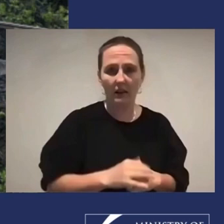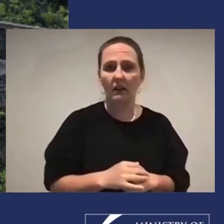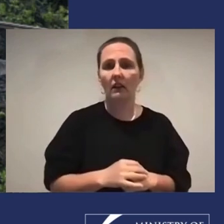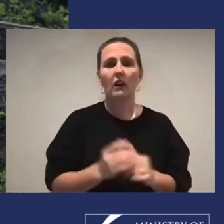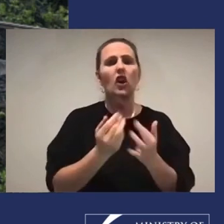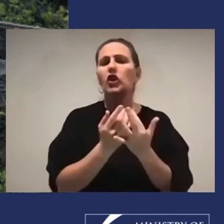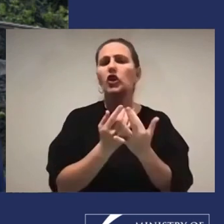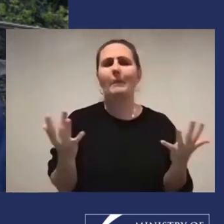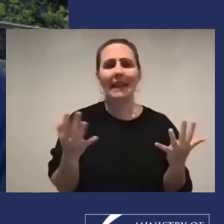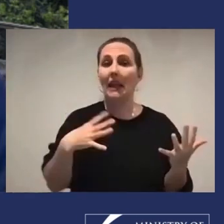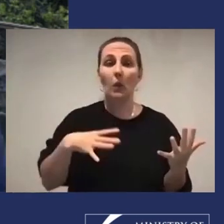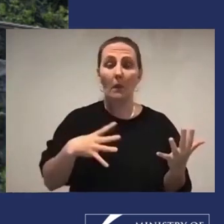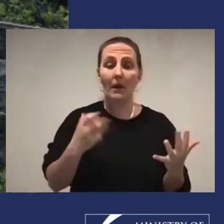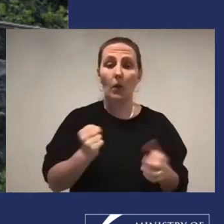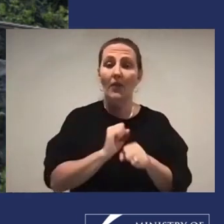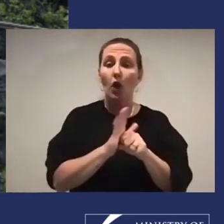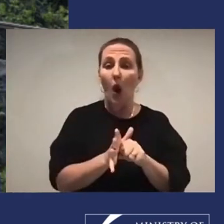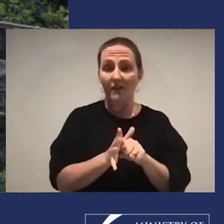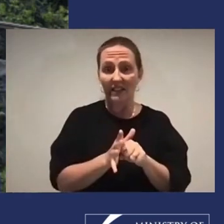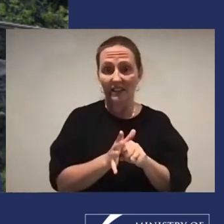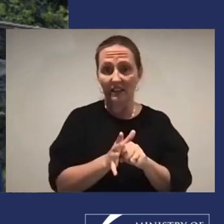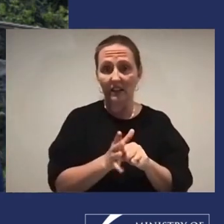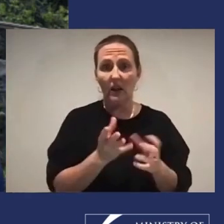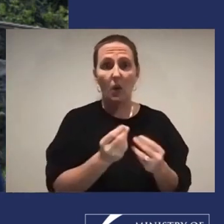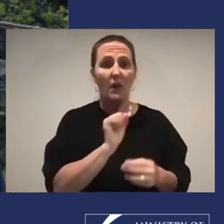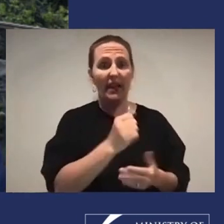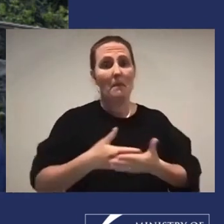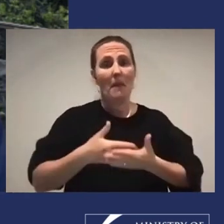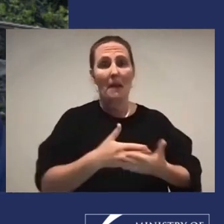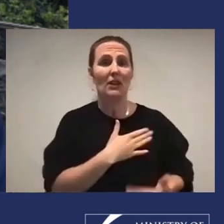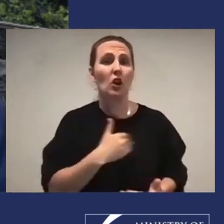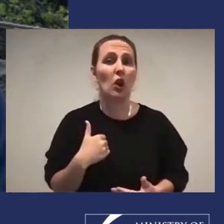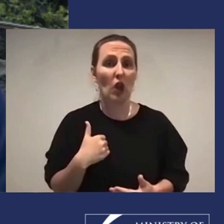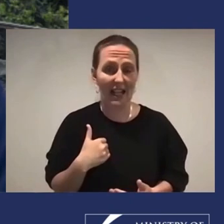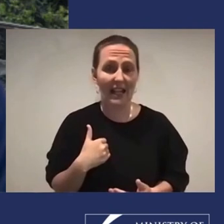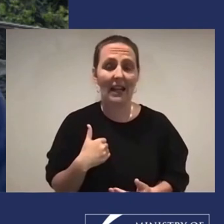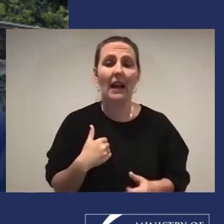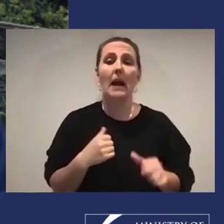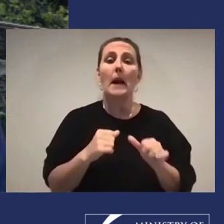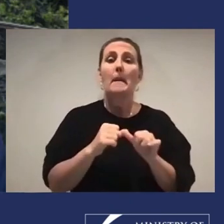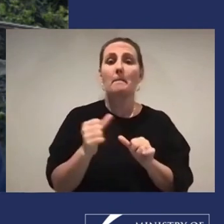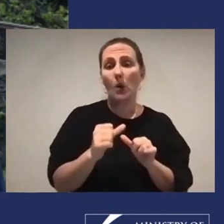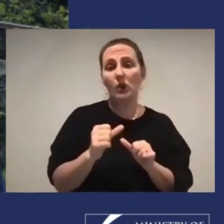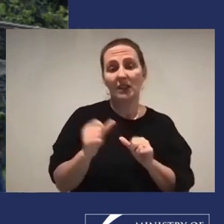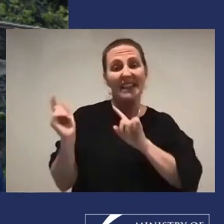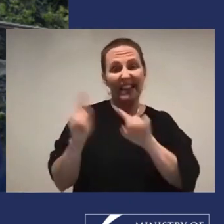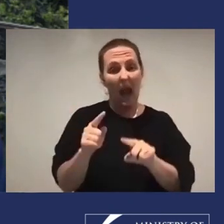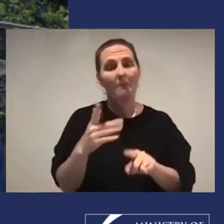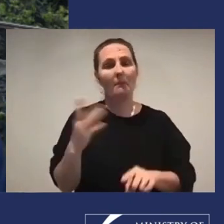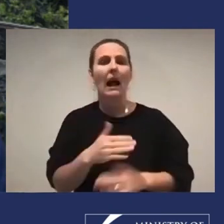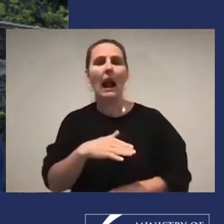with COVID that have birthed their babies that early, because most of the ones that have come tend to be quite late in